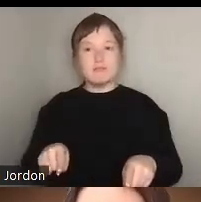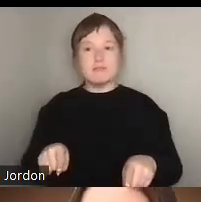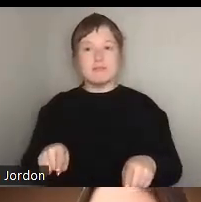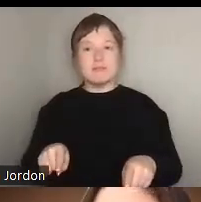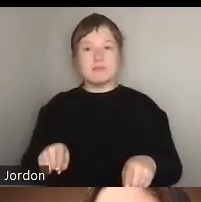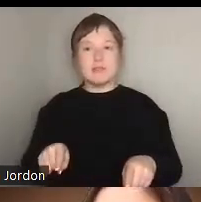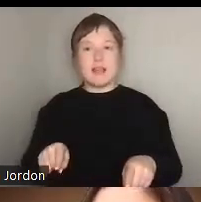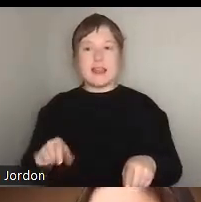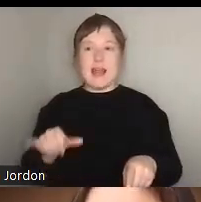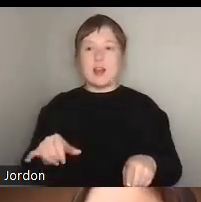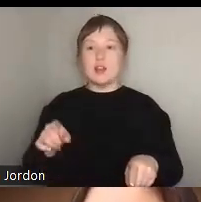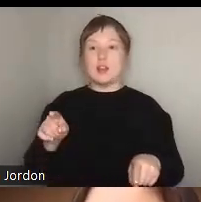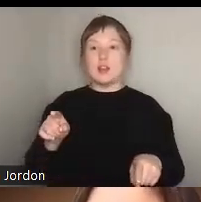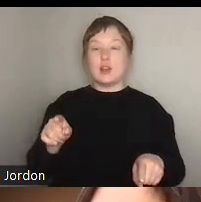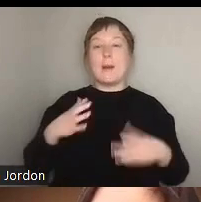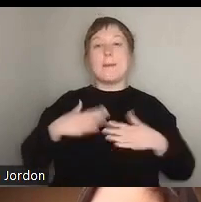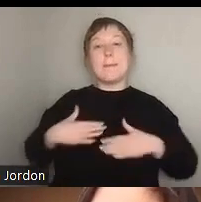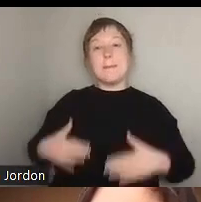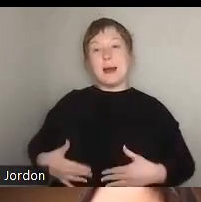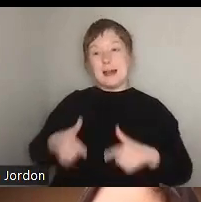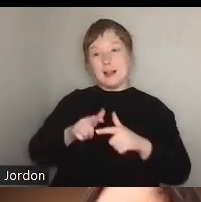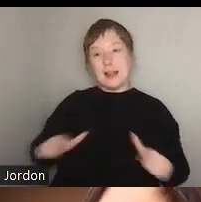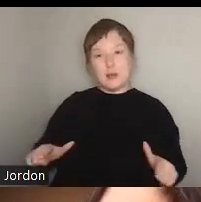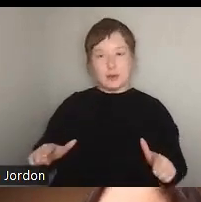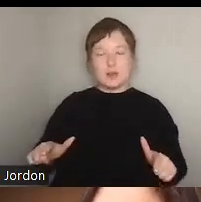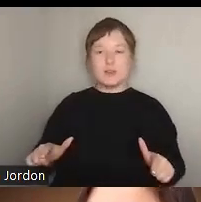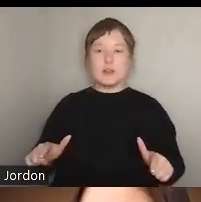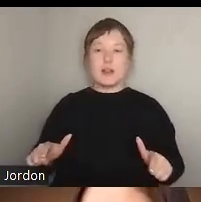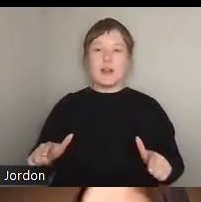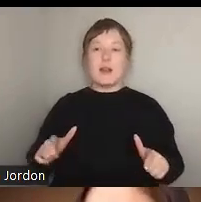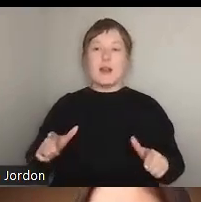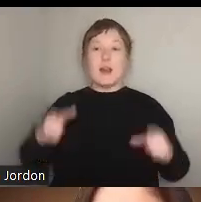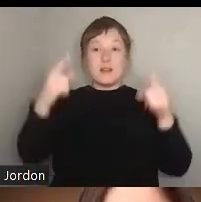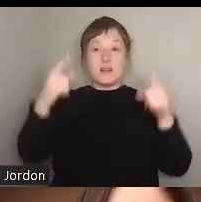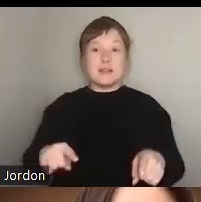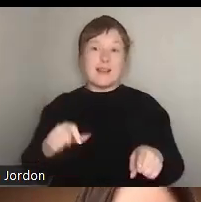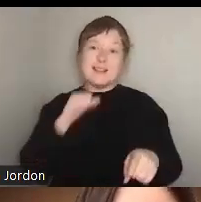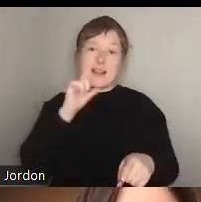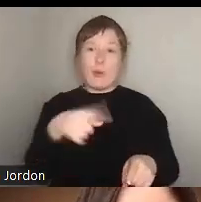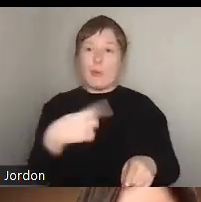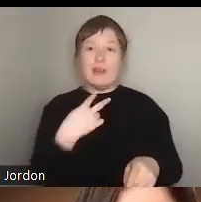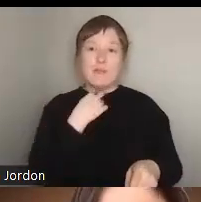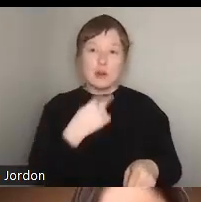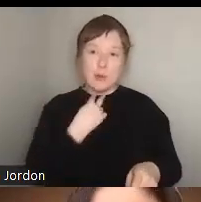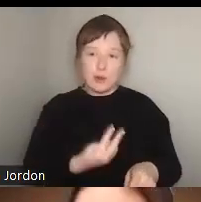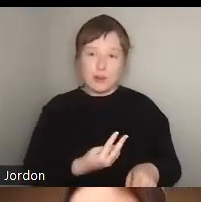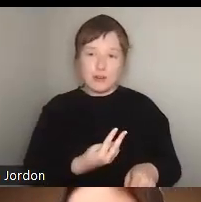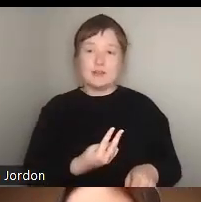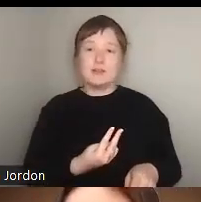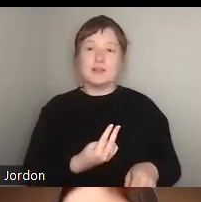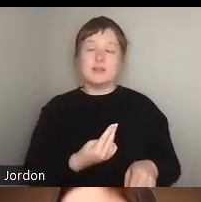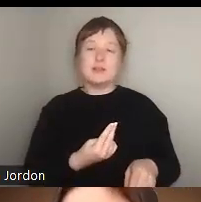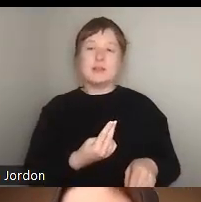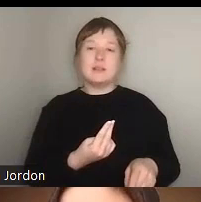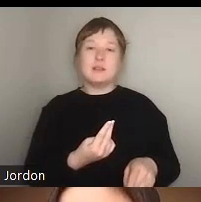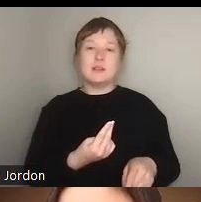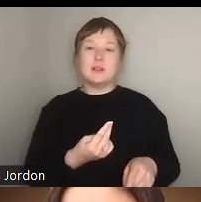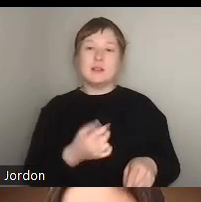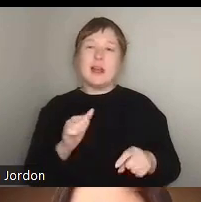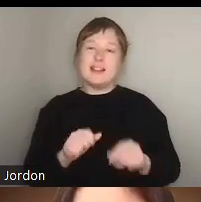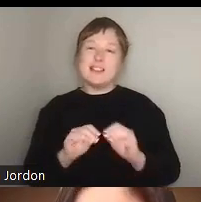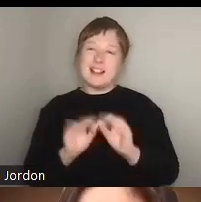getting sort of like your body language. The consent's giving in a lot of different ways beyond verbal, and you can